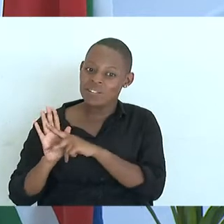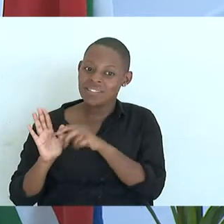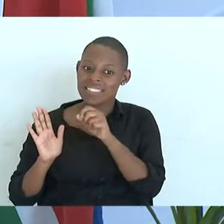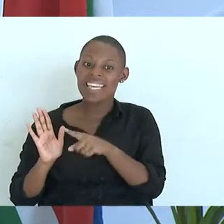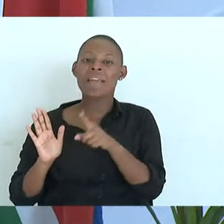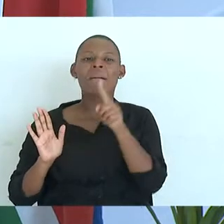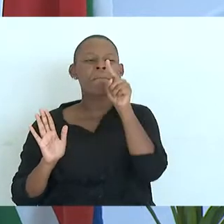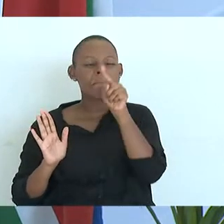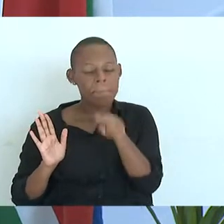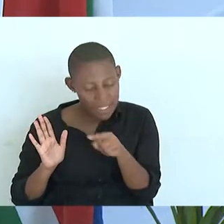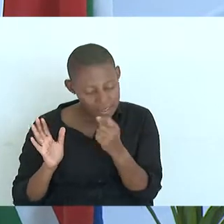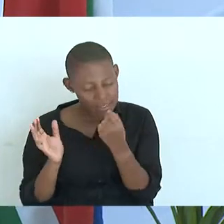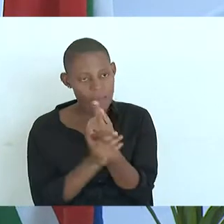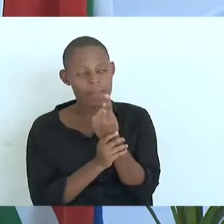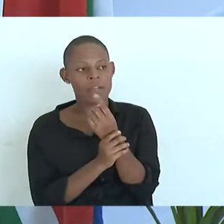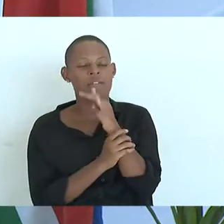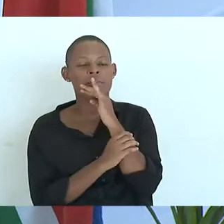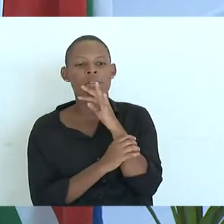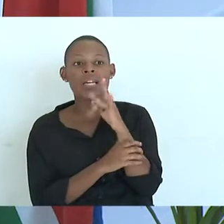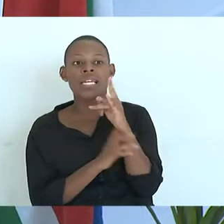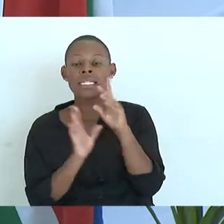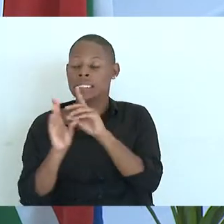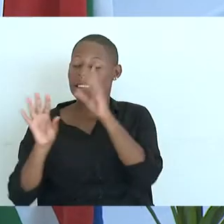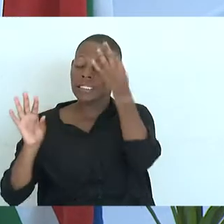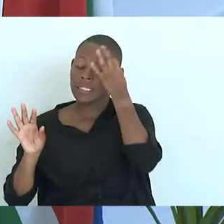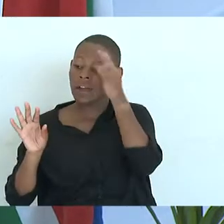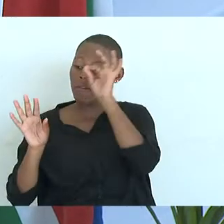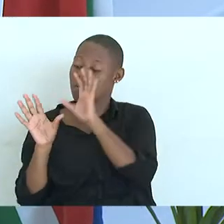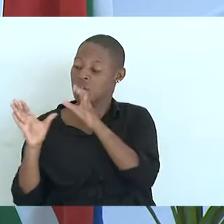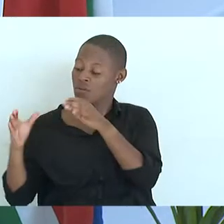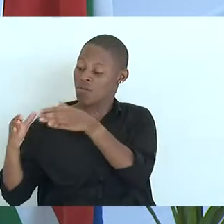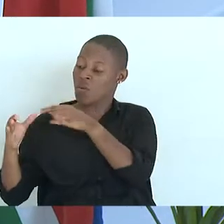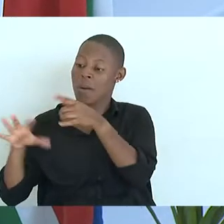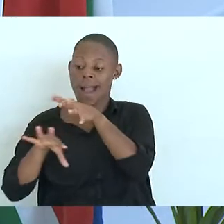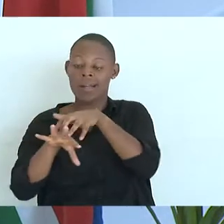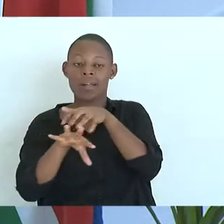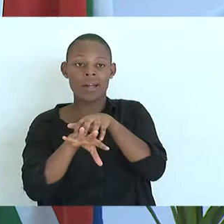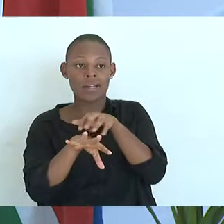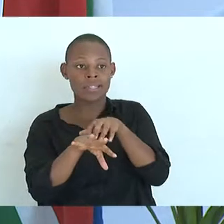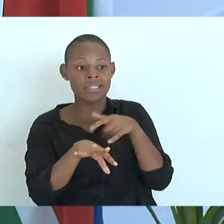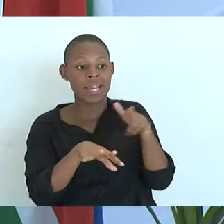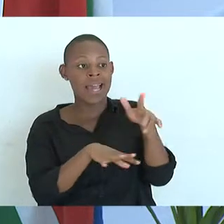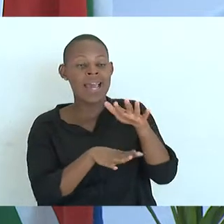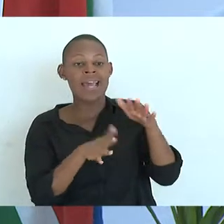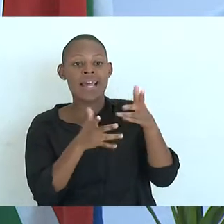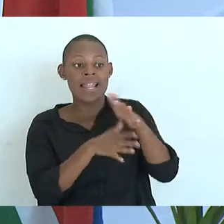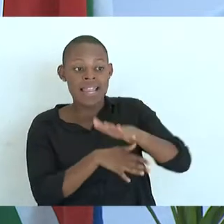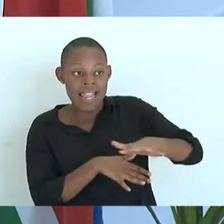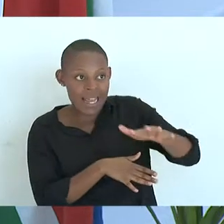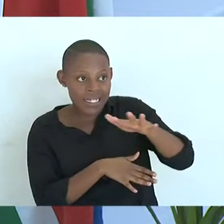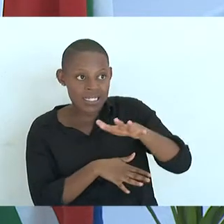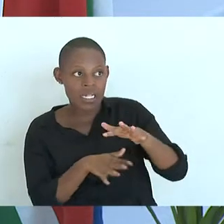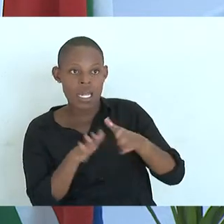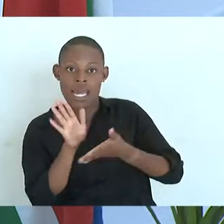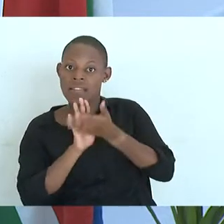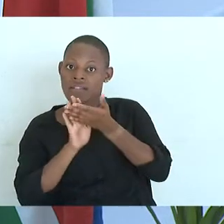i-department yakwa-agriculture, land and rural development, kodwa ngenxa yokuthi la